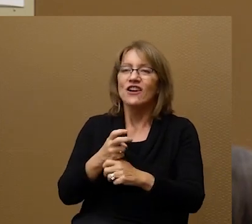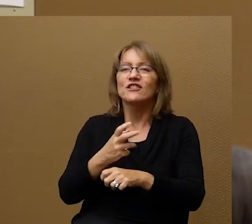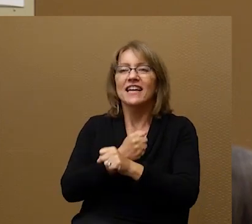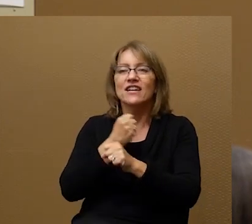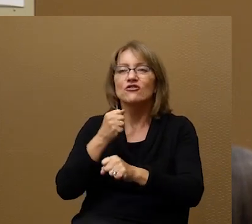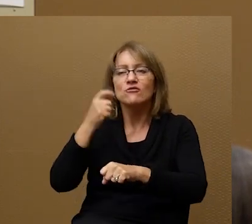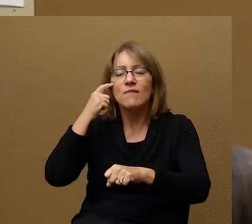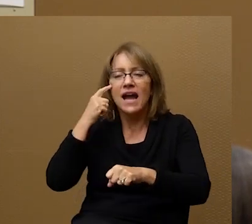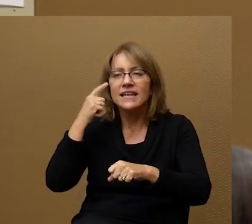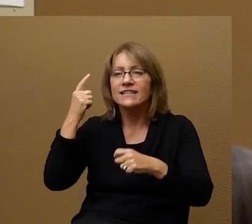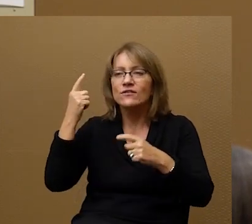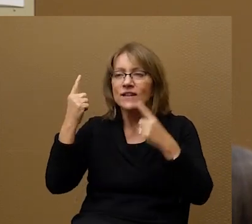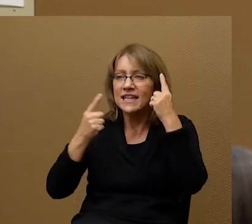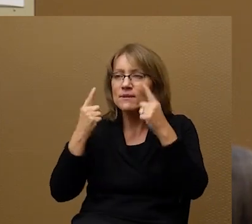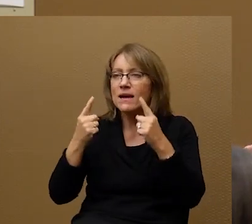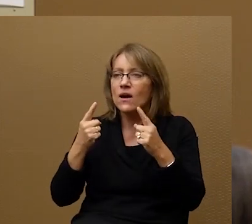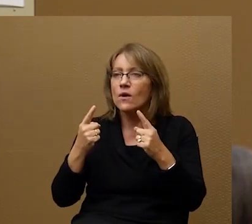okay,